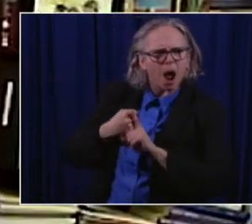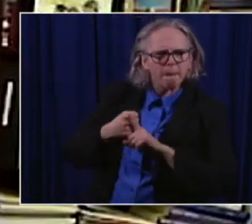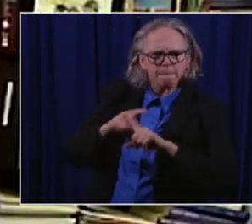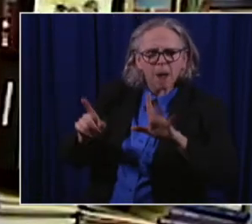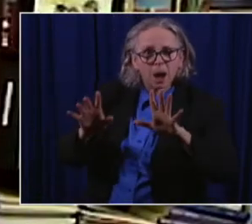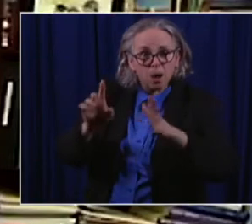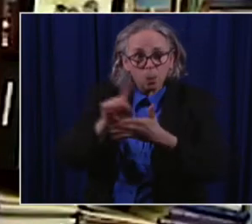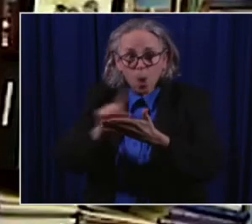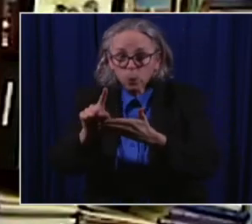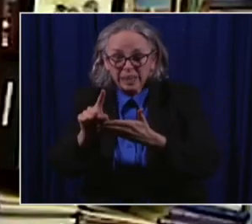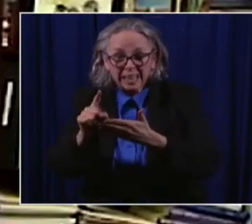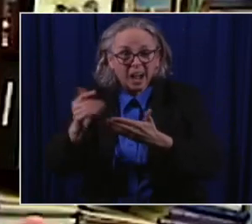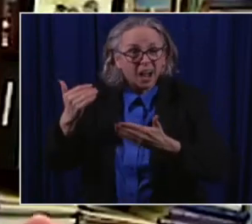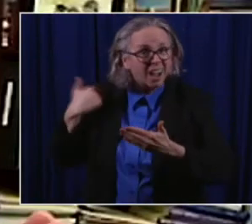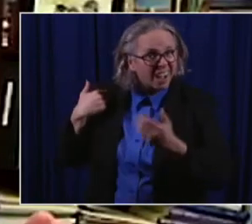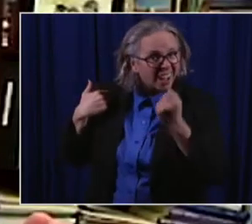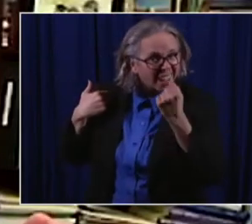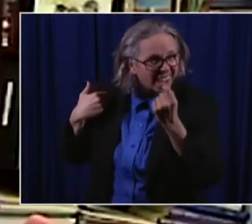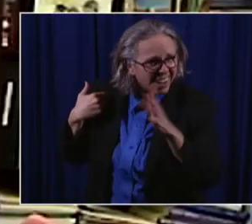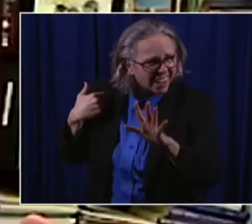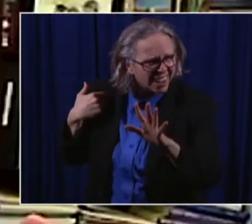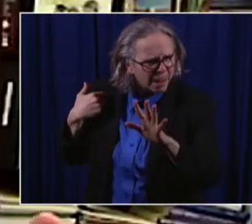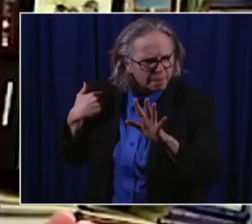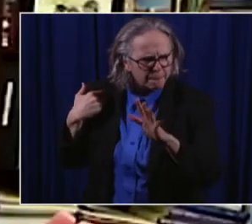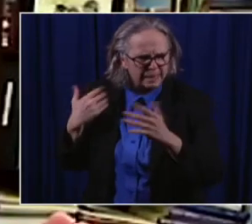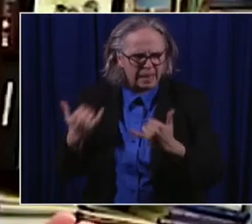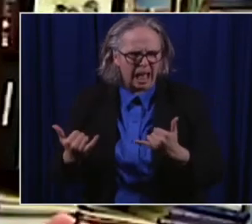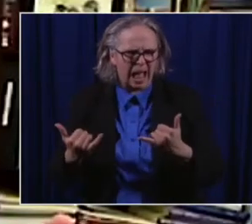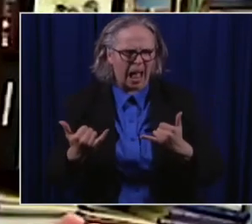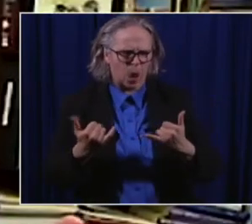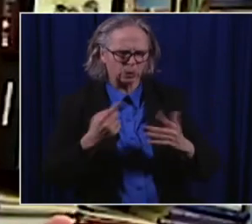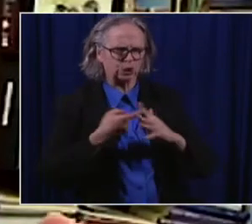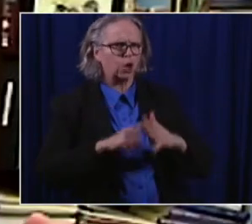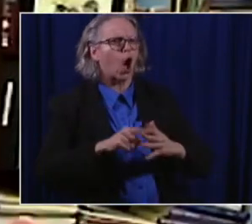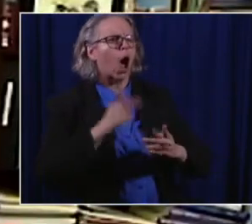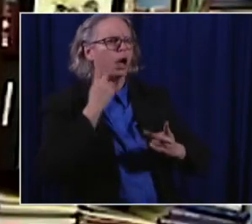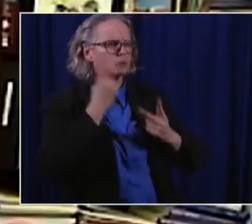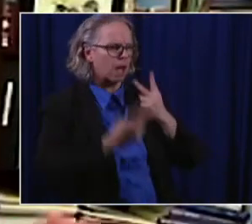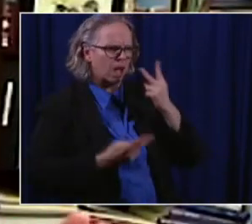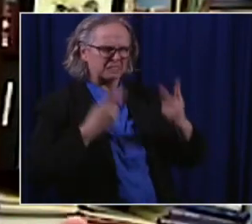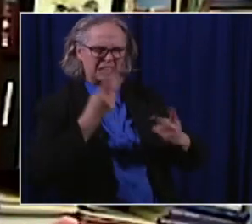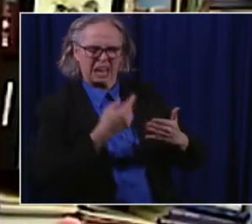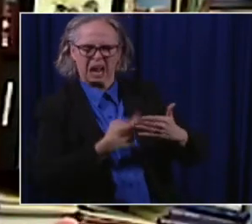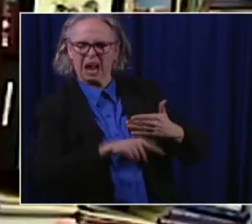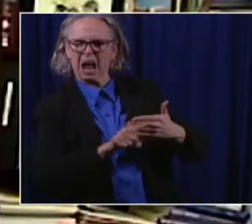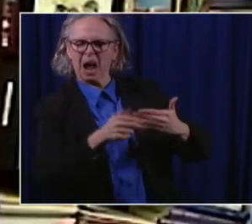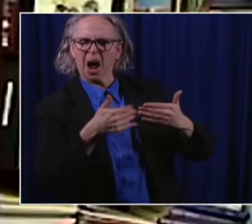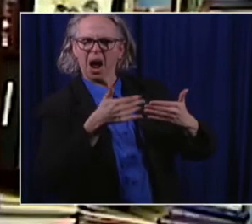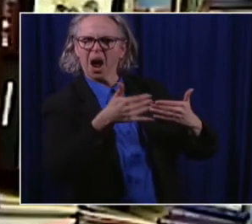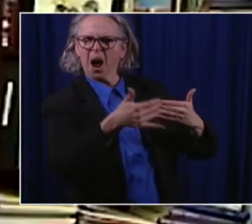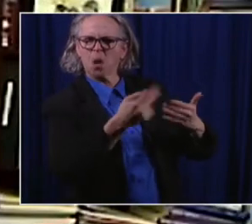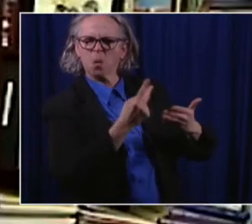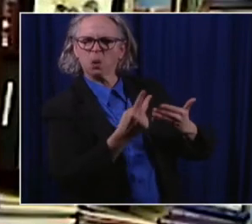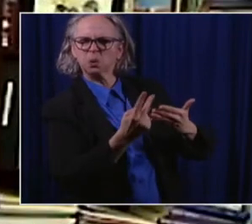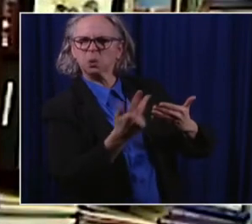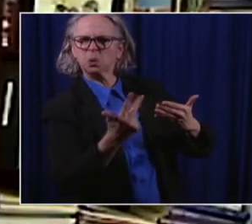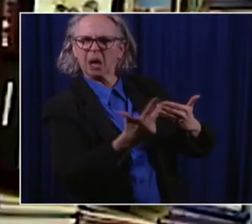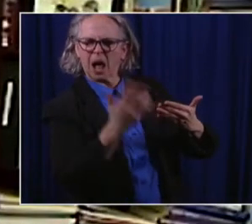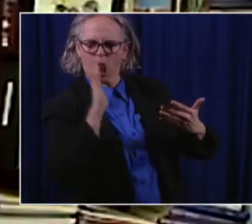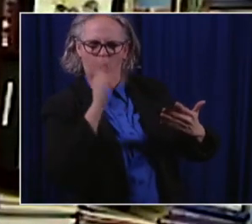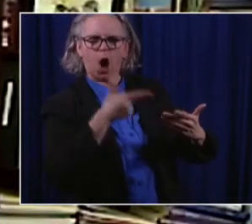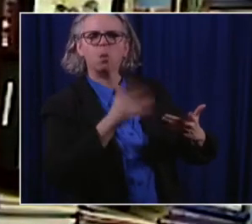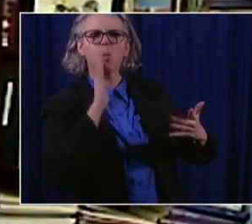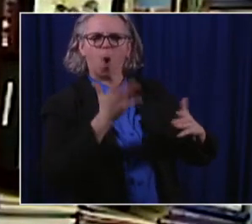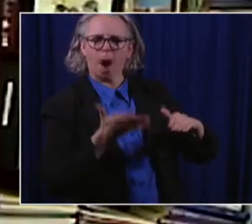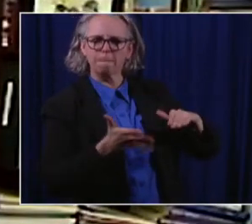We are seeing people over the next 7 to 14 days that will be being diagnosed with COVID because